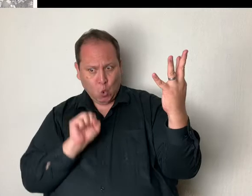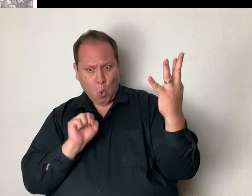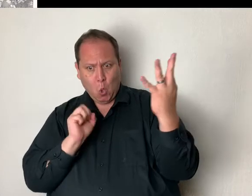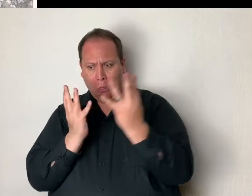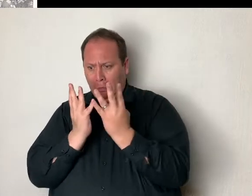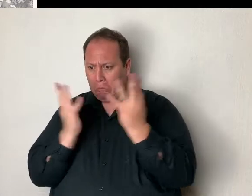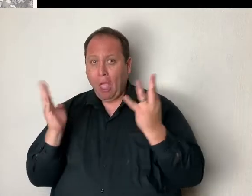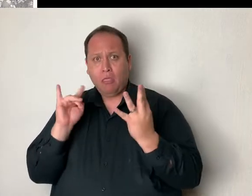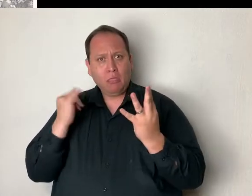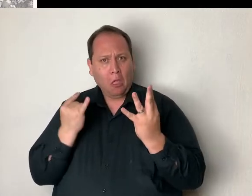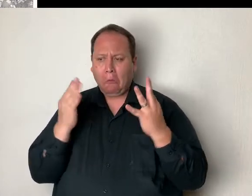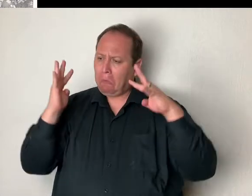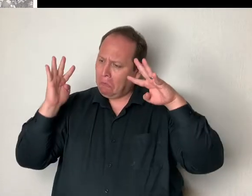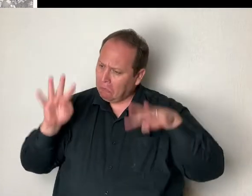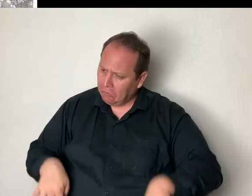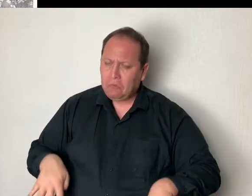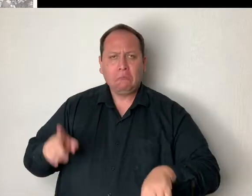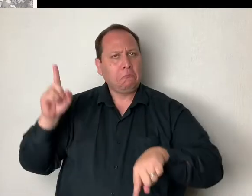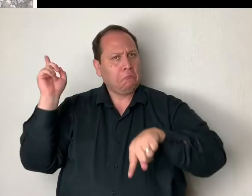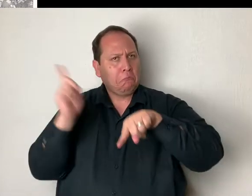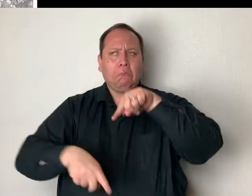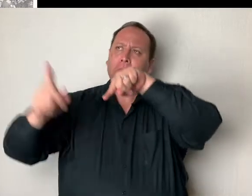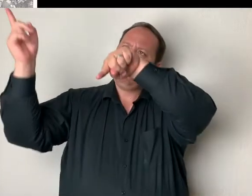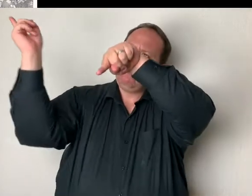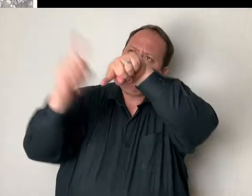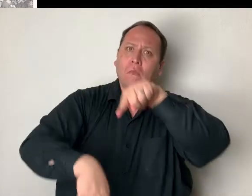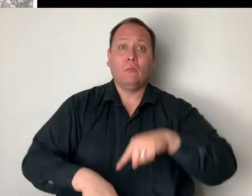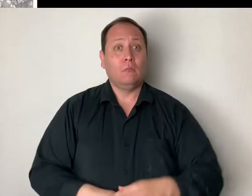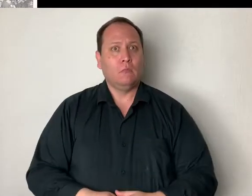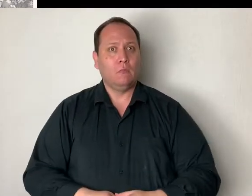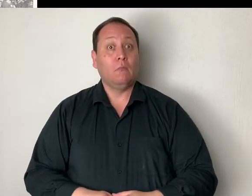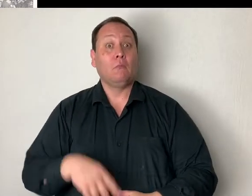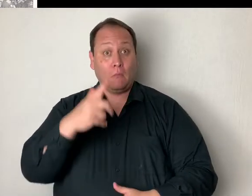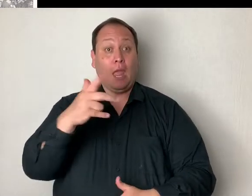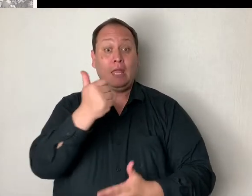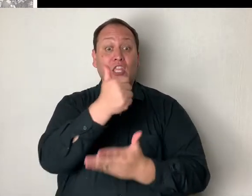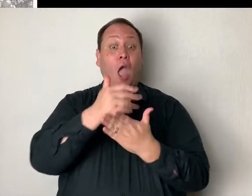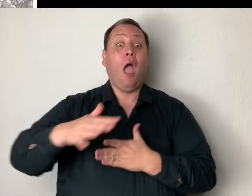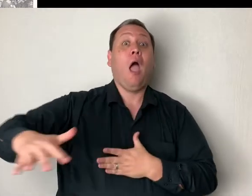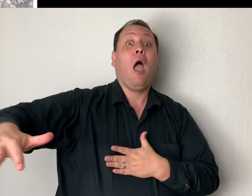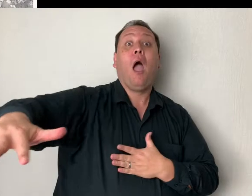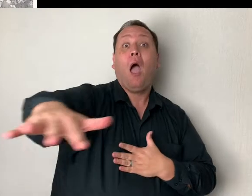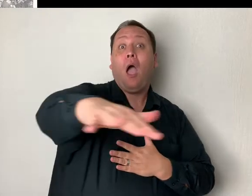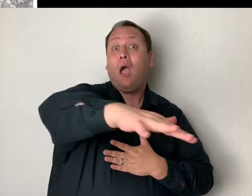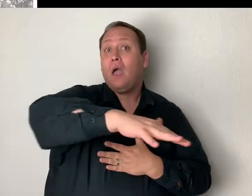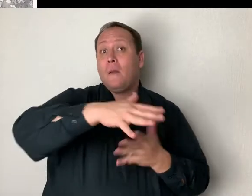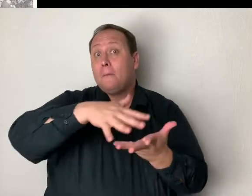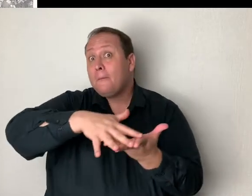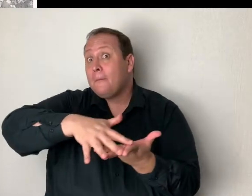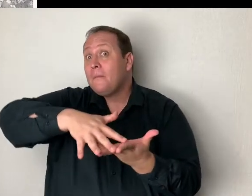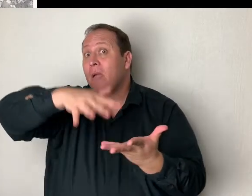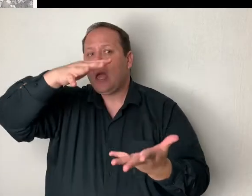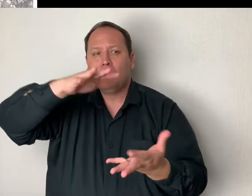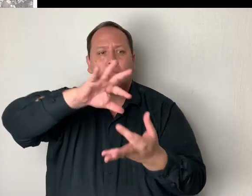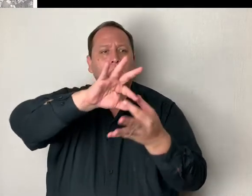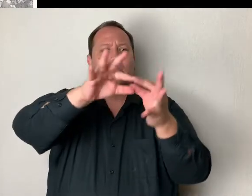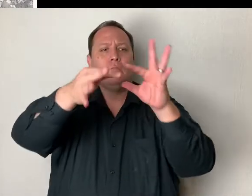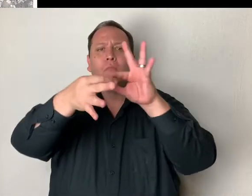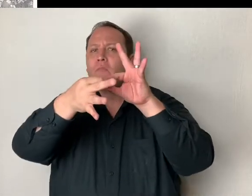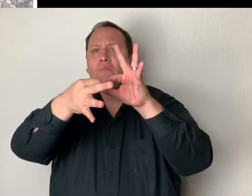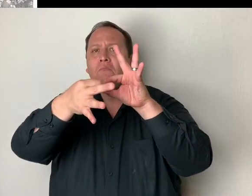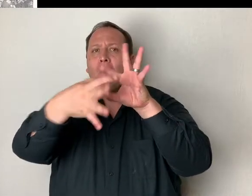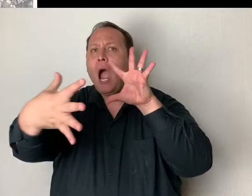in Playas. Really, the city will appear mostly unchanged in this area. We